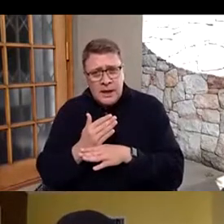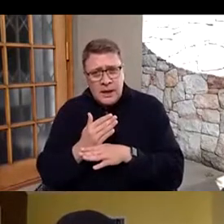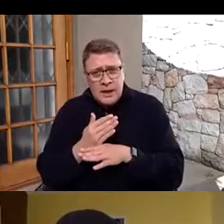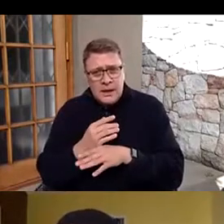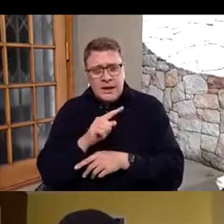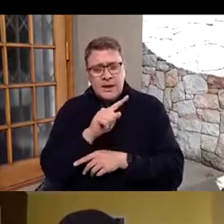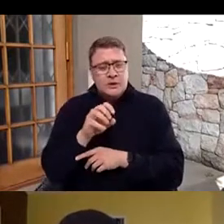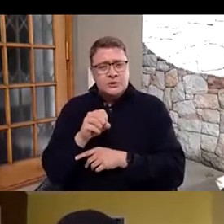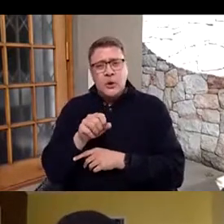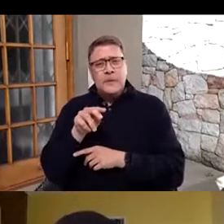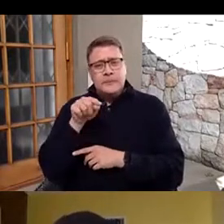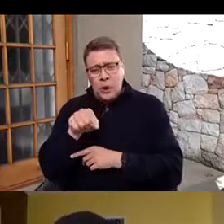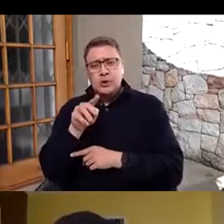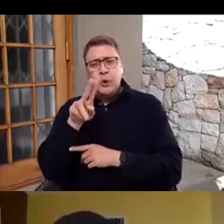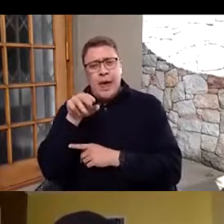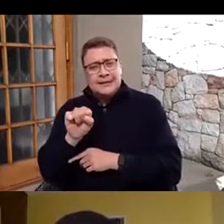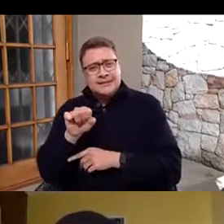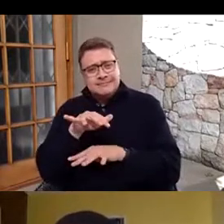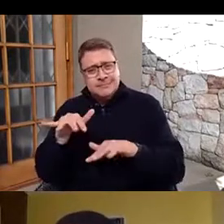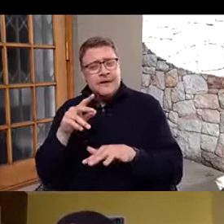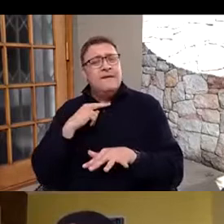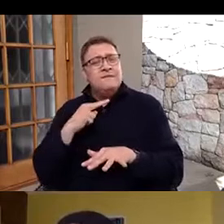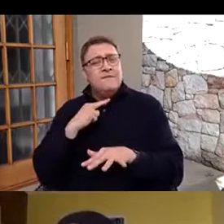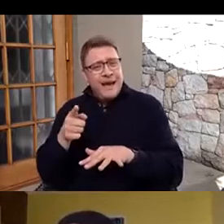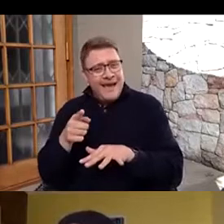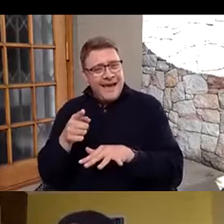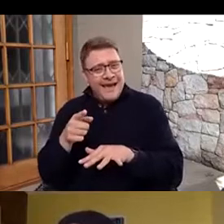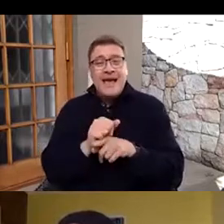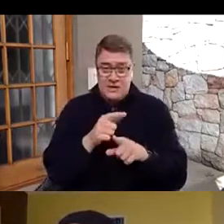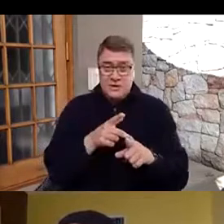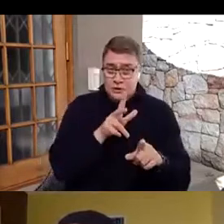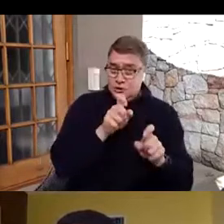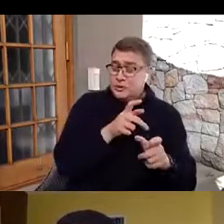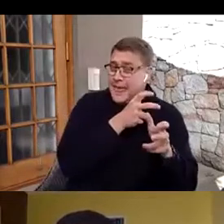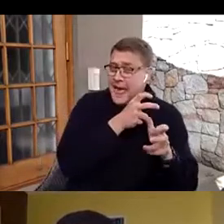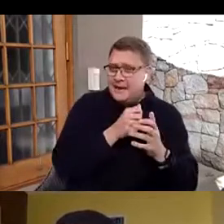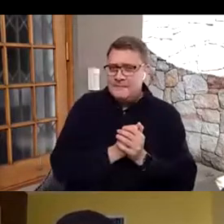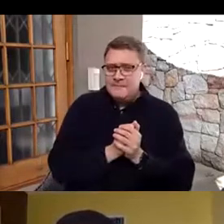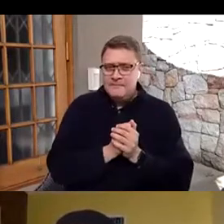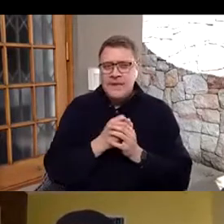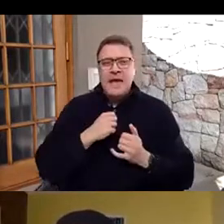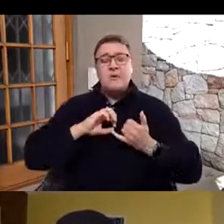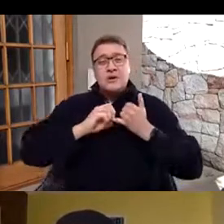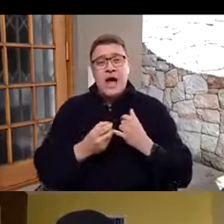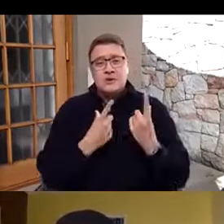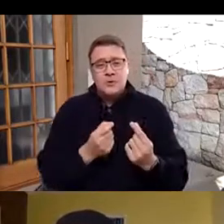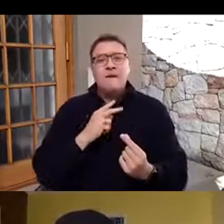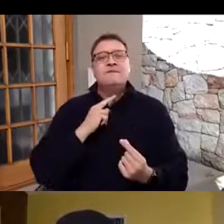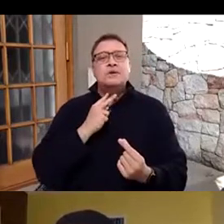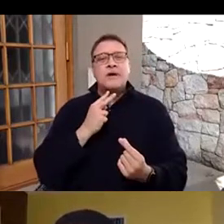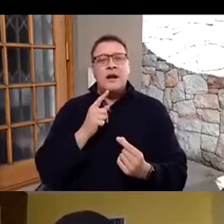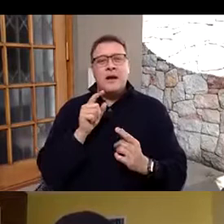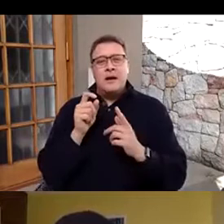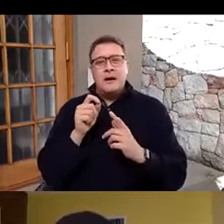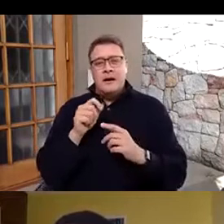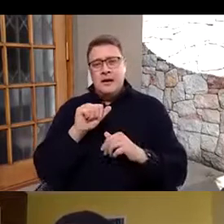Zoom.us. giving you feedback. And what I am now going to attempt to do VoiceOver Finder Pro Tools